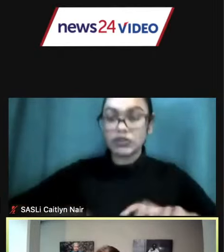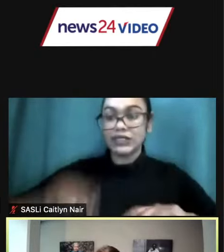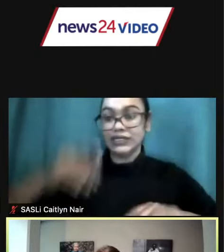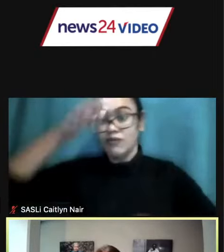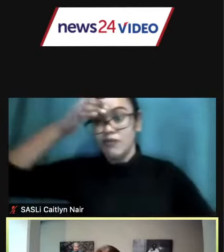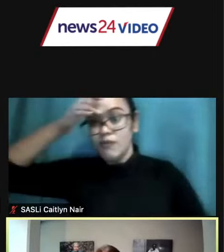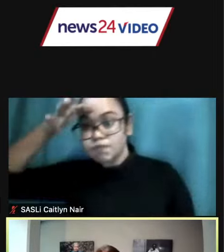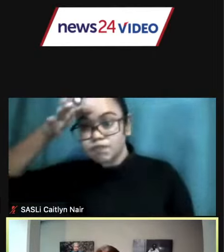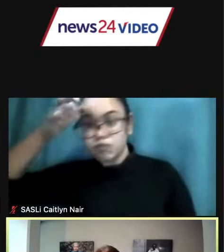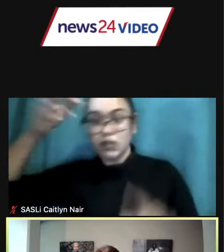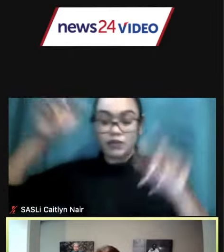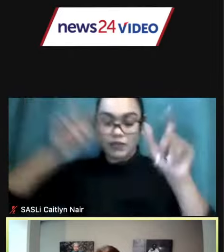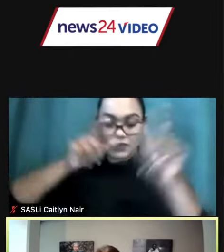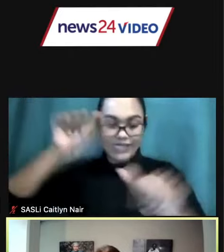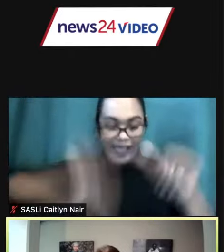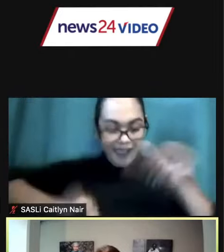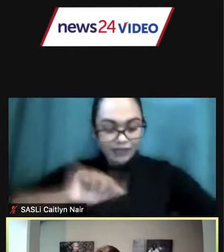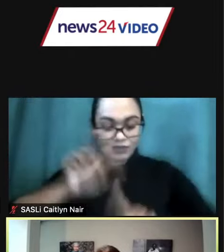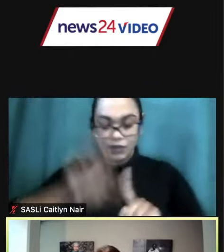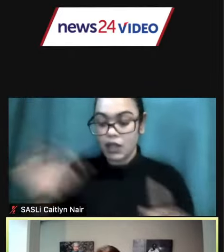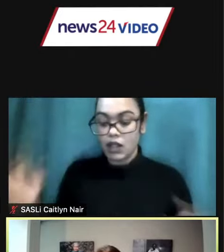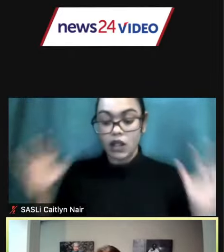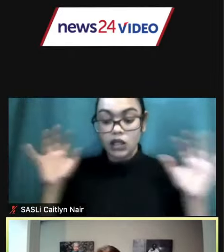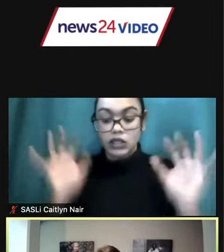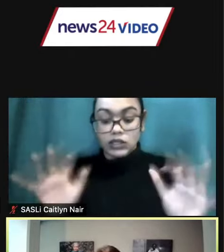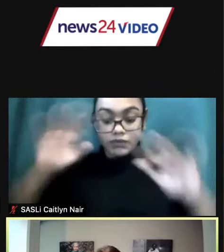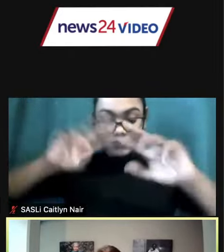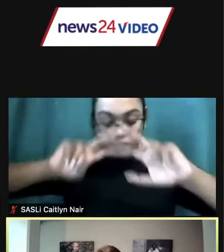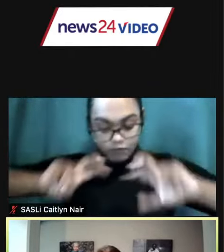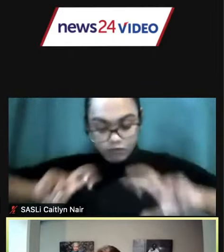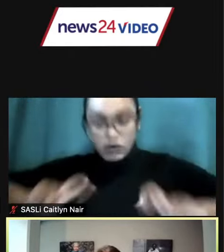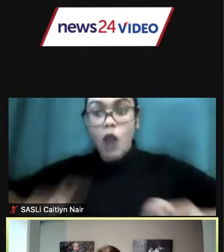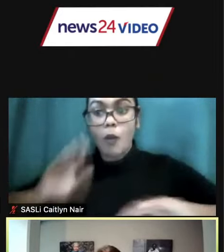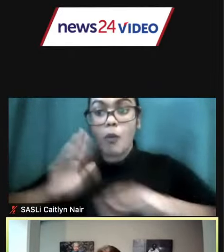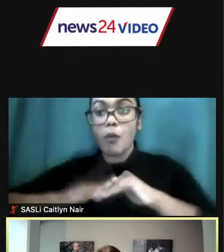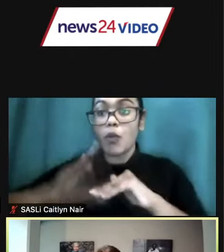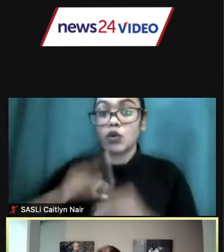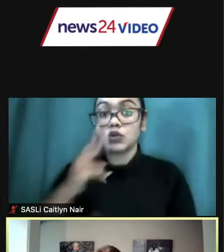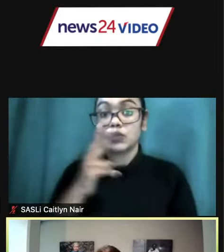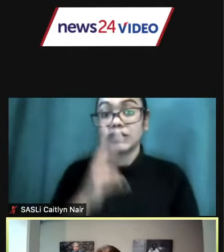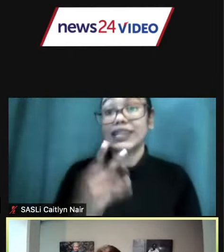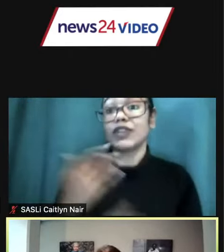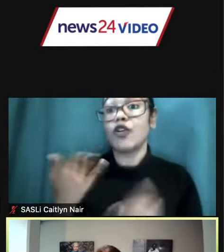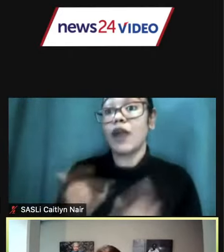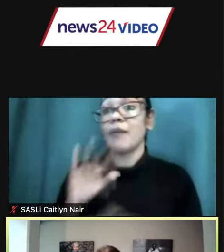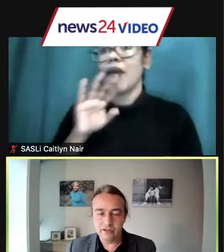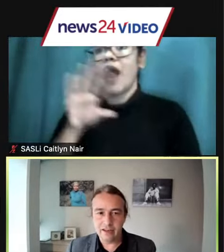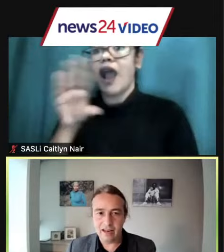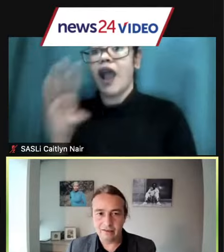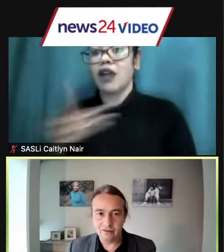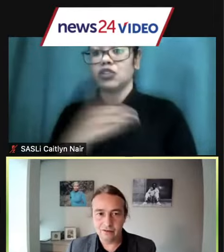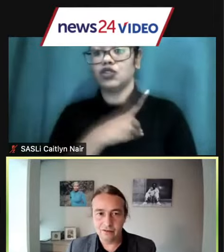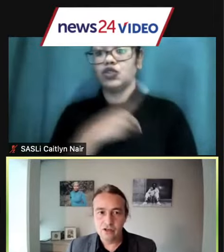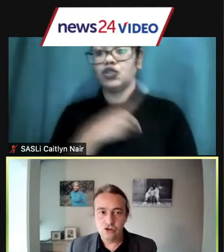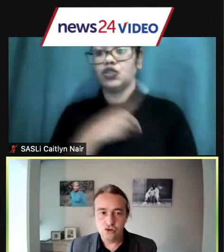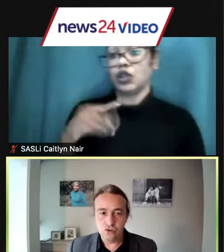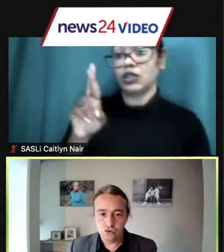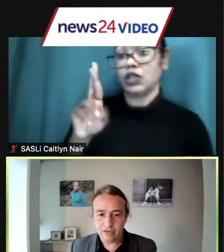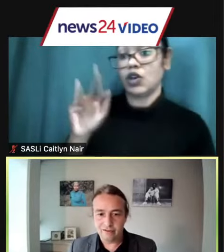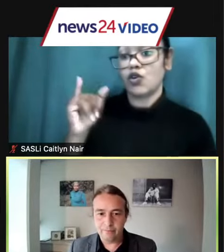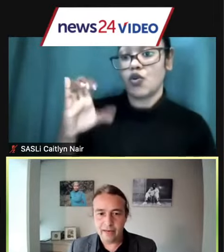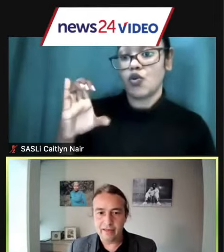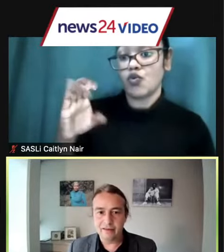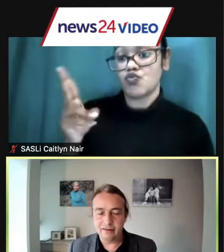try to understand more of the impact of these mutations. And now I'm going to ask for my colleague, Dr. Richard Lassos,